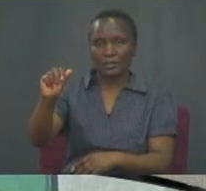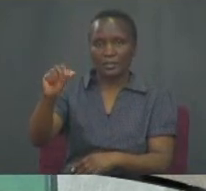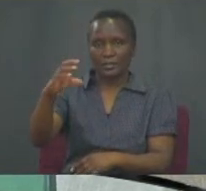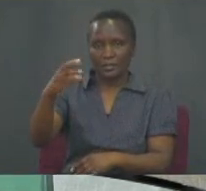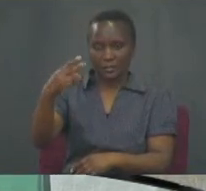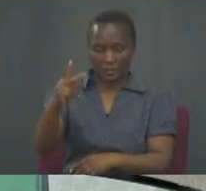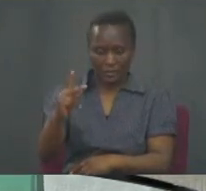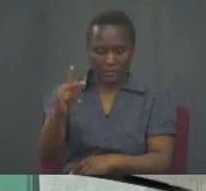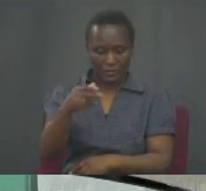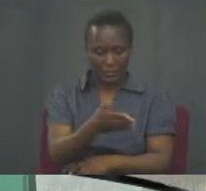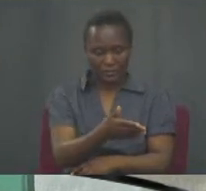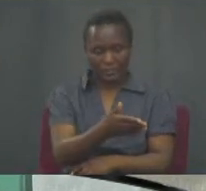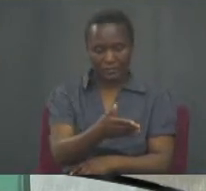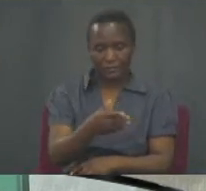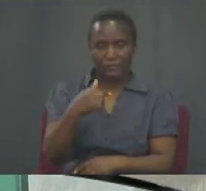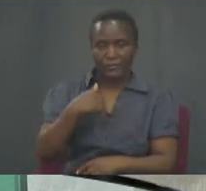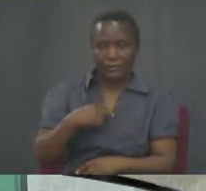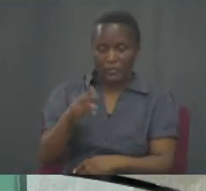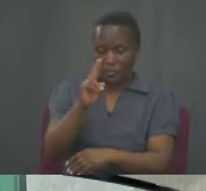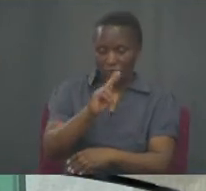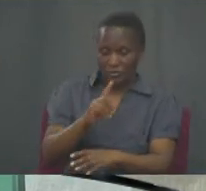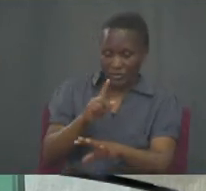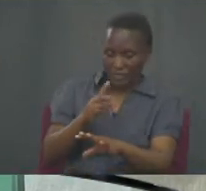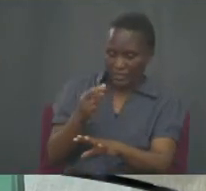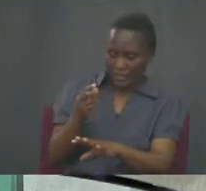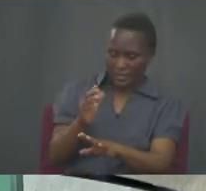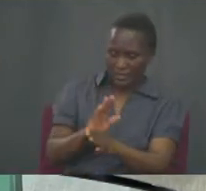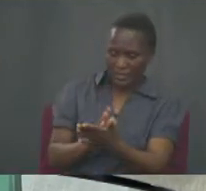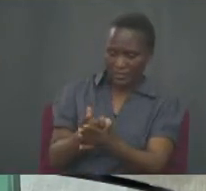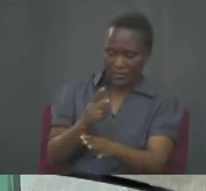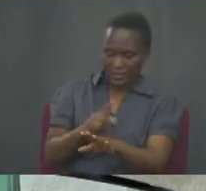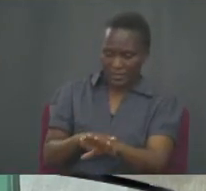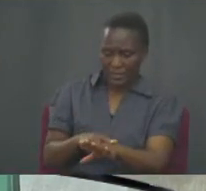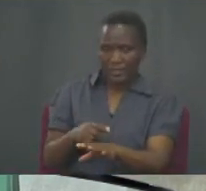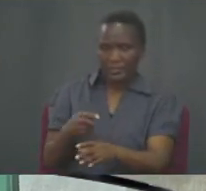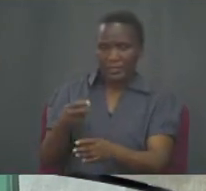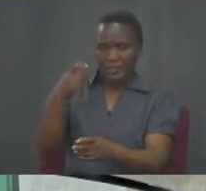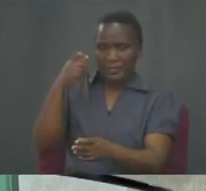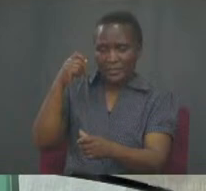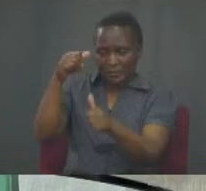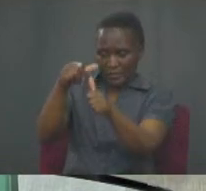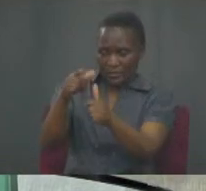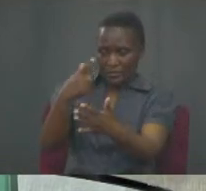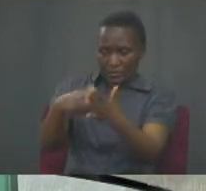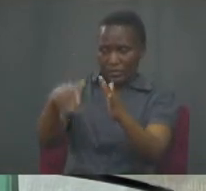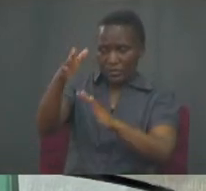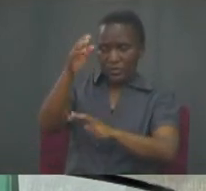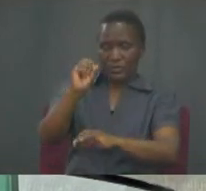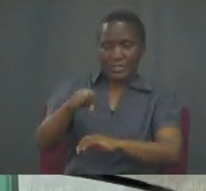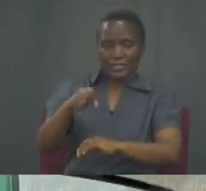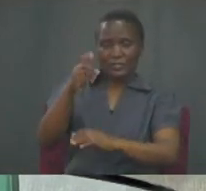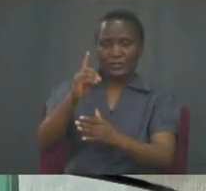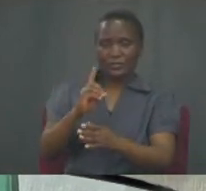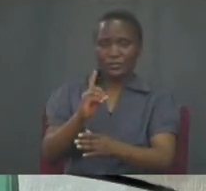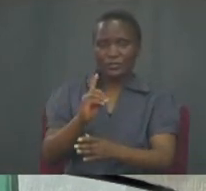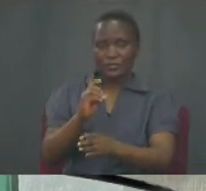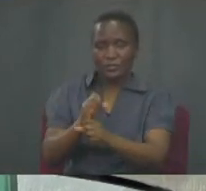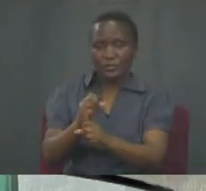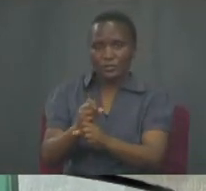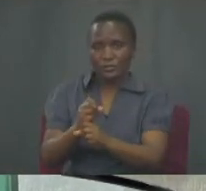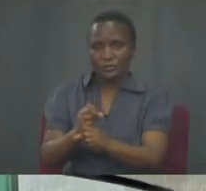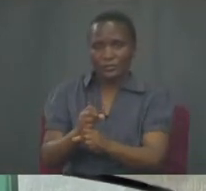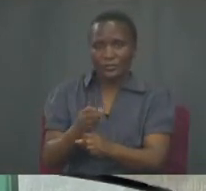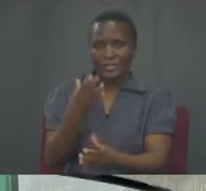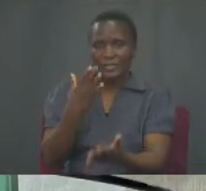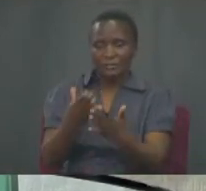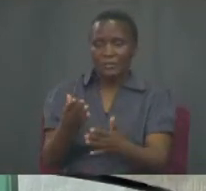to remind you what your God can do. That when you walk out of this door, you may walk in confidence, your head held up